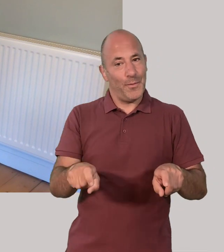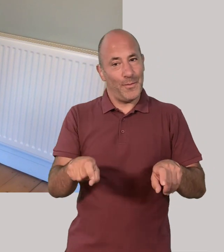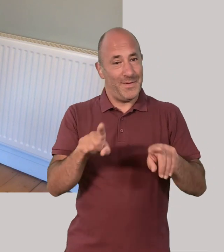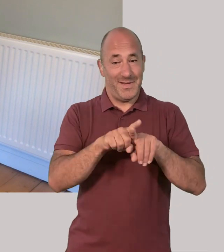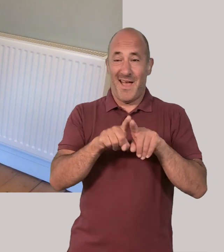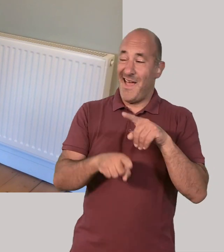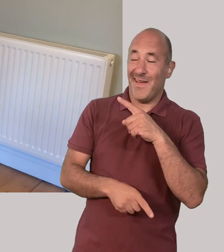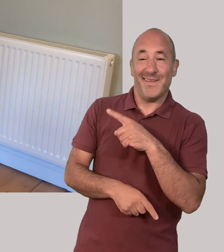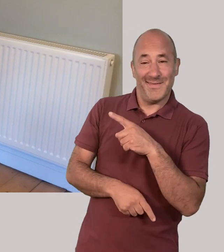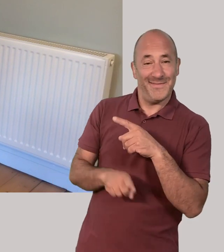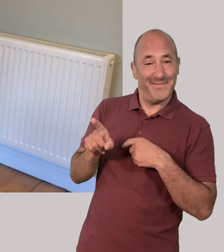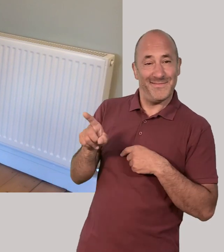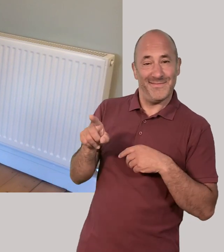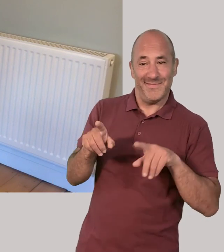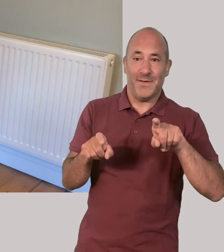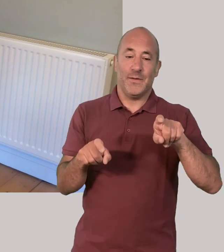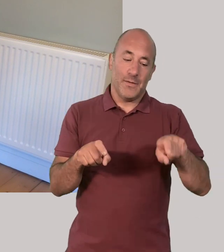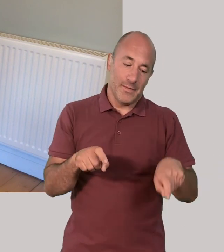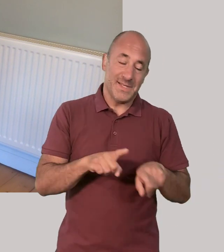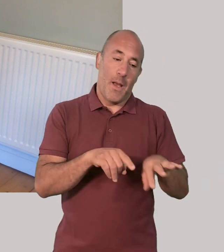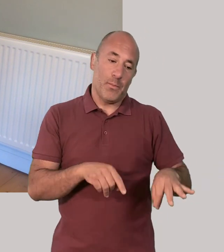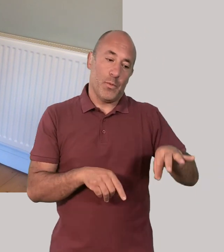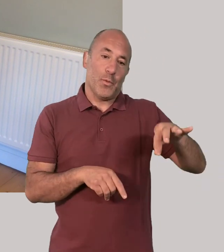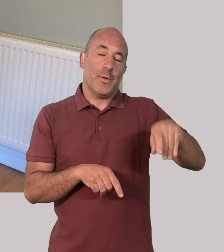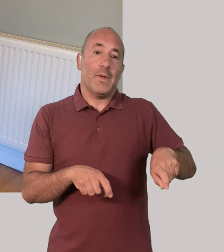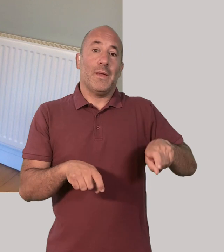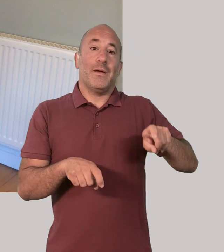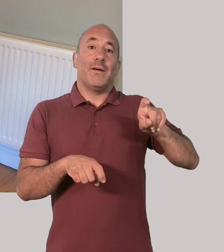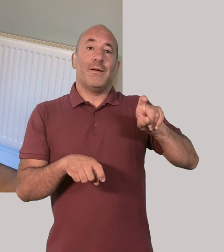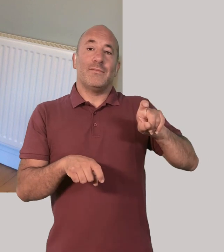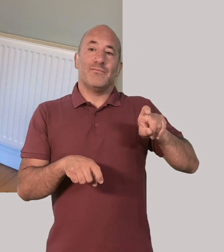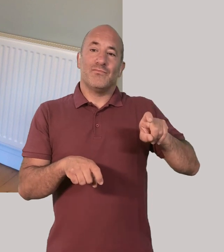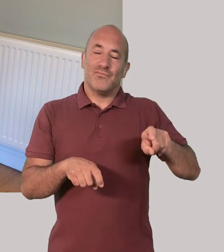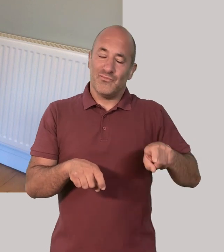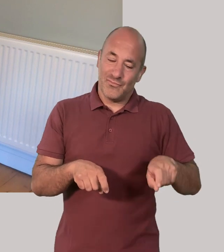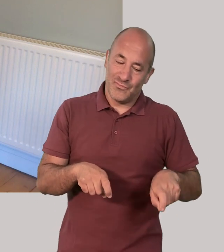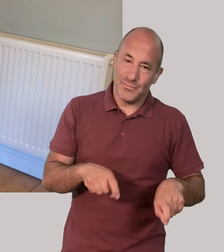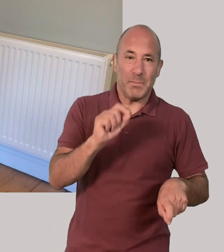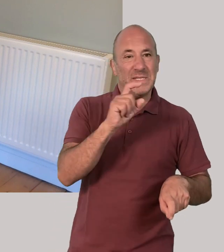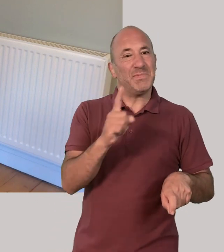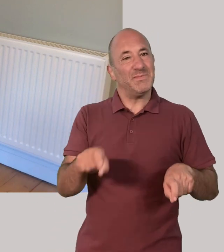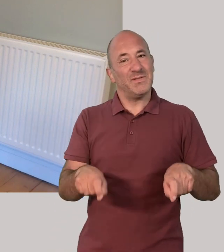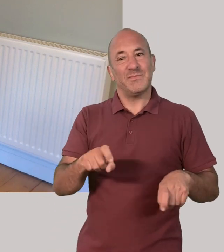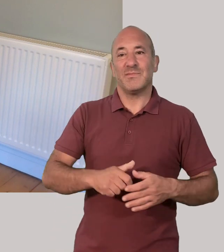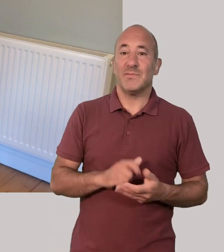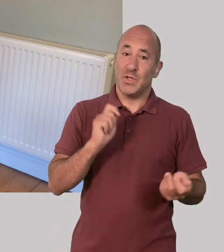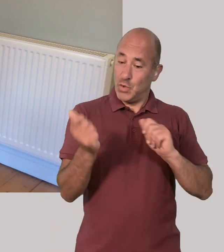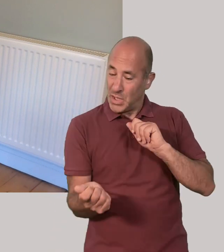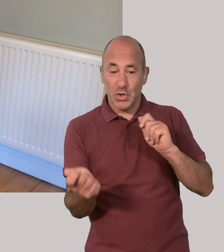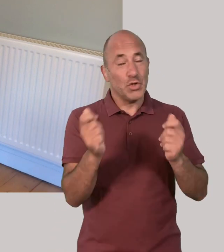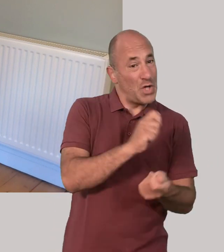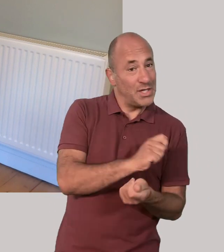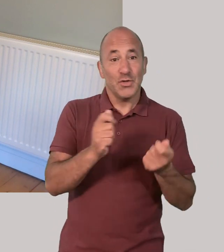side. Imaginary puppet string up a little bit and down a little bit. Keep